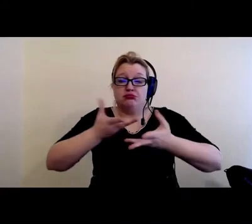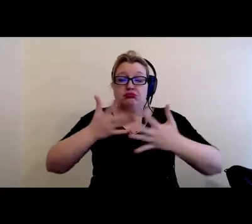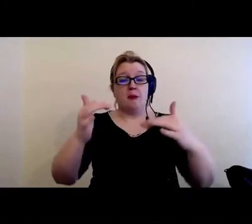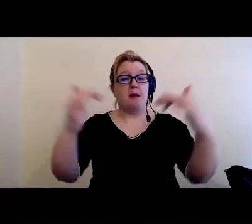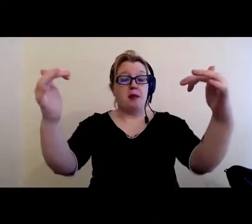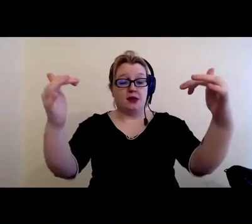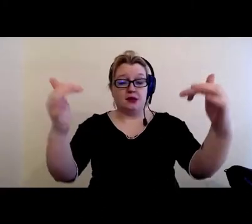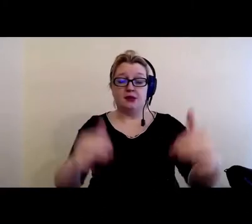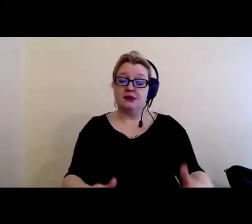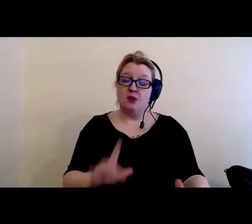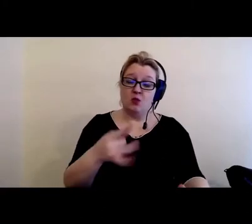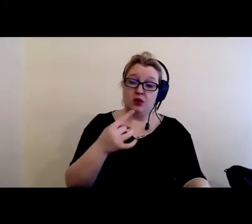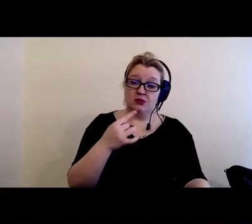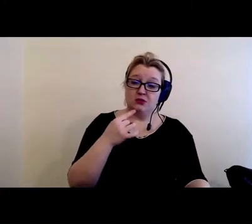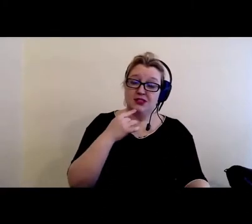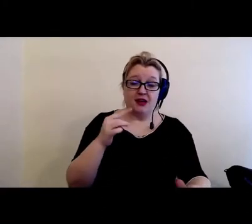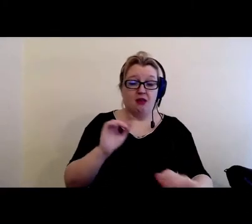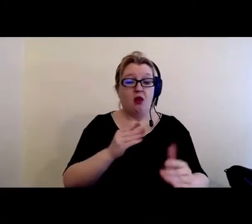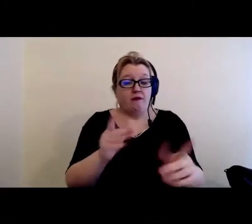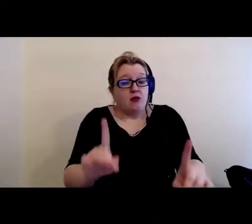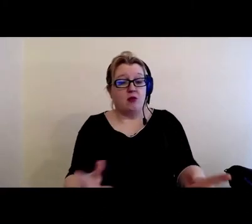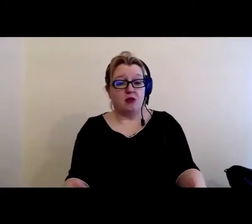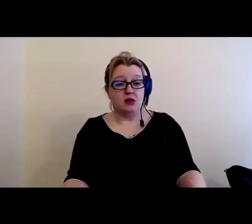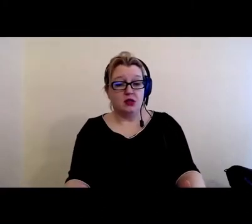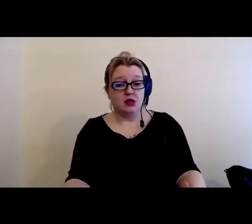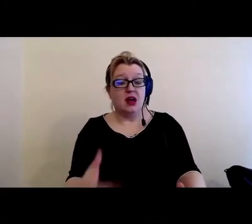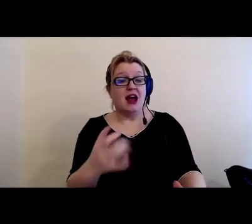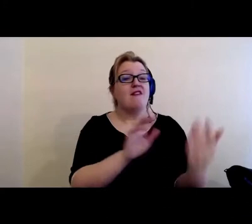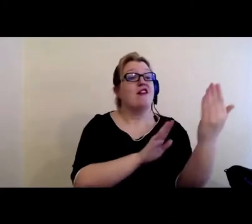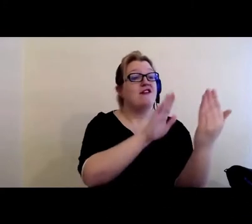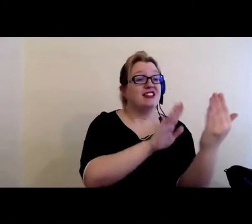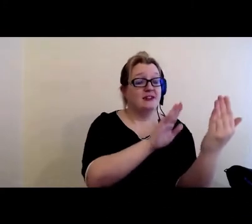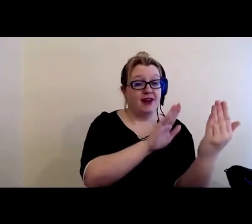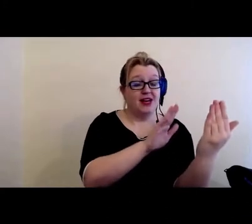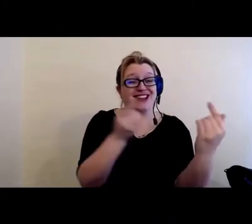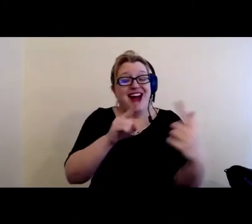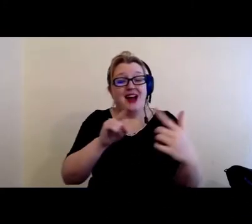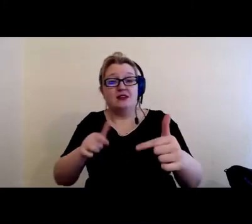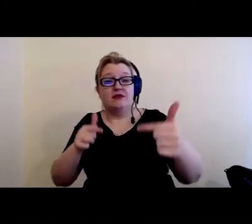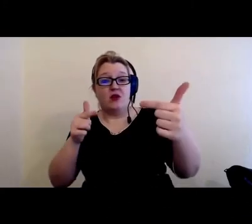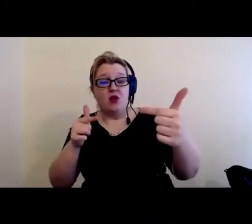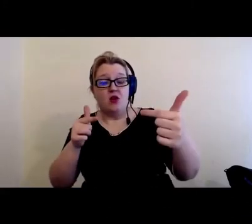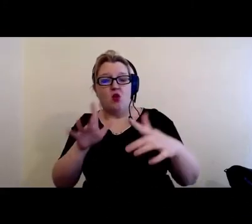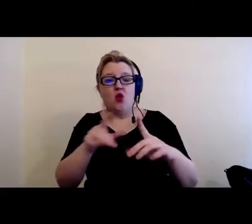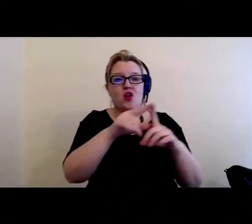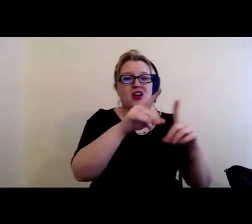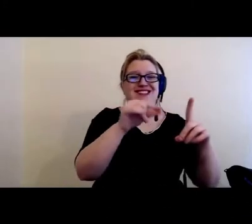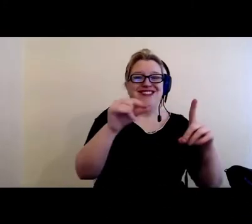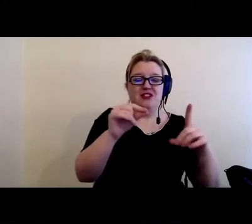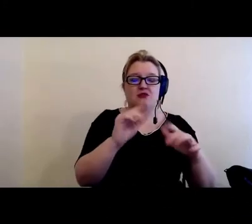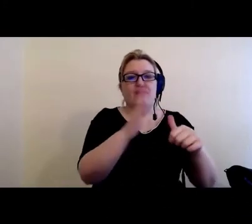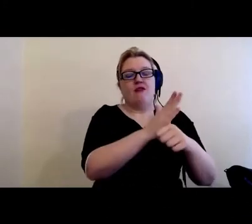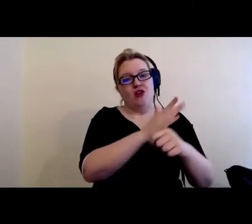here to stay and they work alongside face-to-face appointments and it's your choice? Or is it that it's digital first unless you have a real need to come